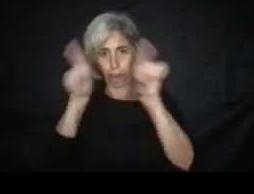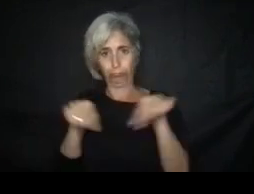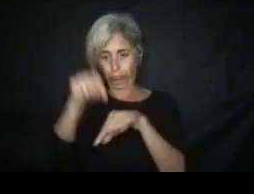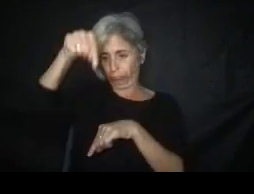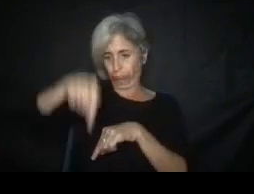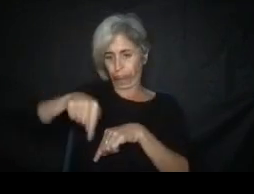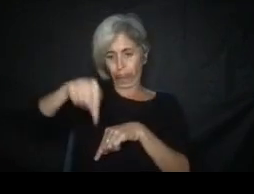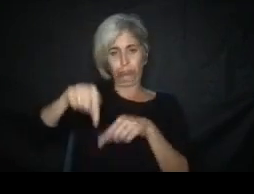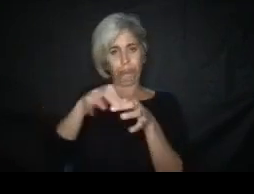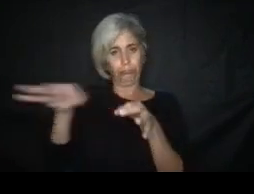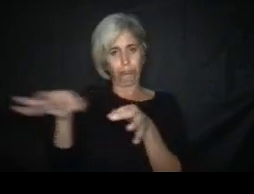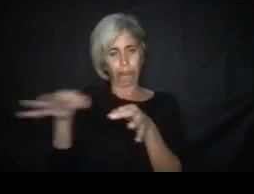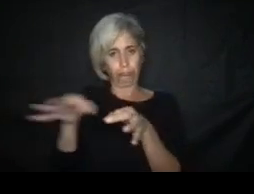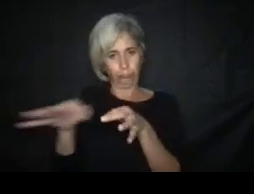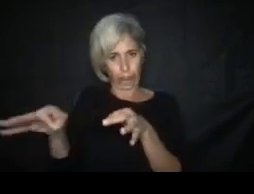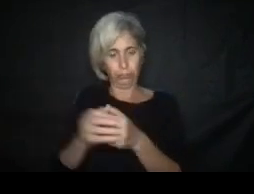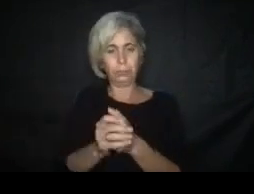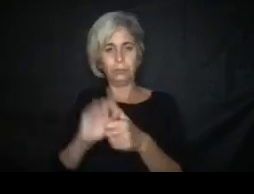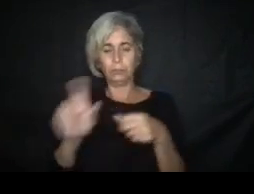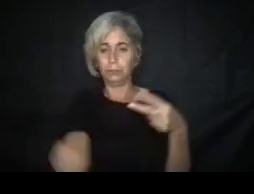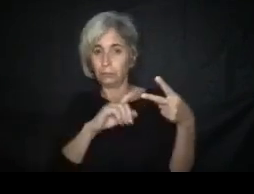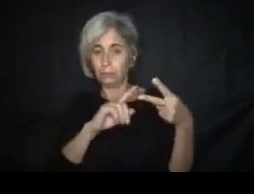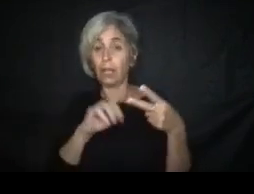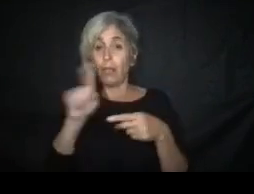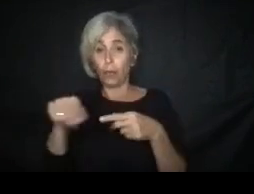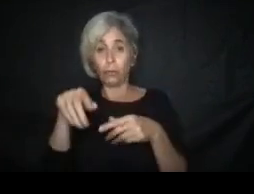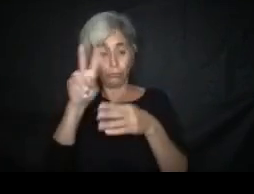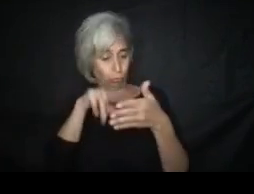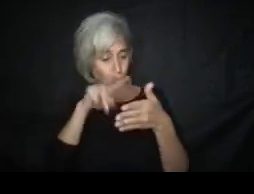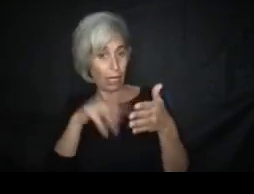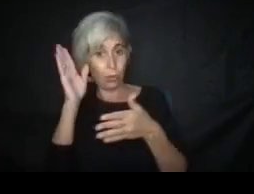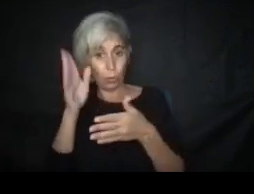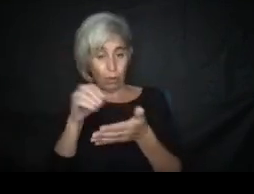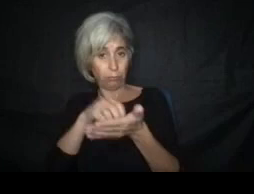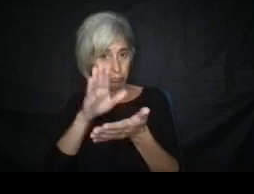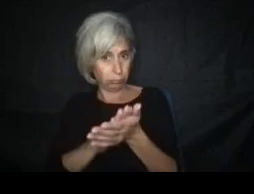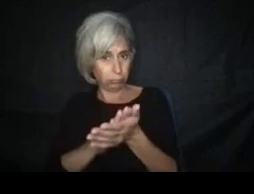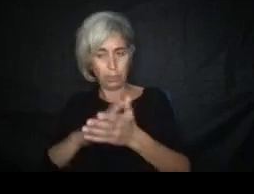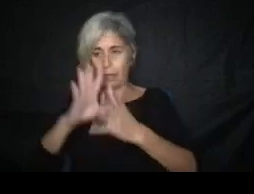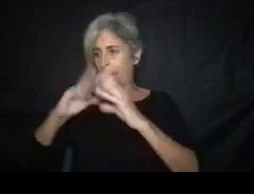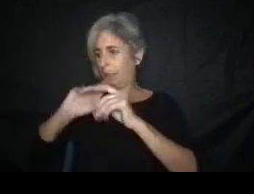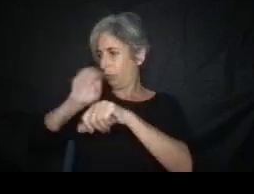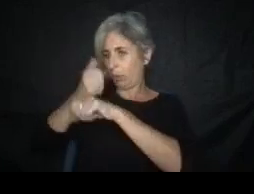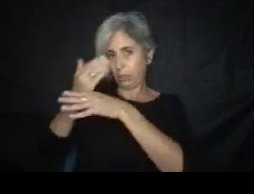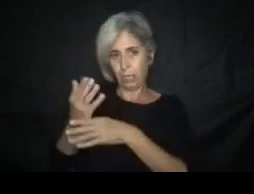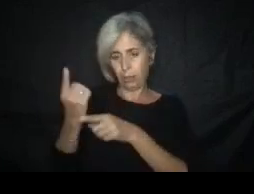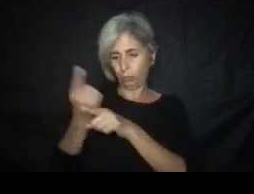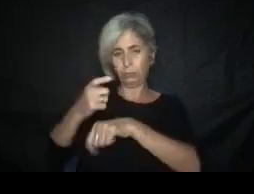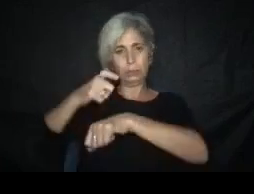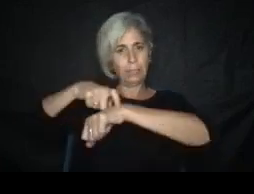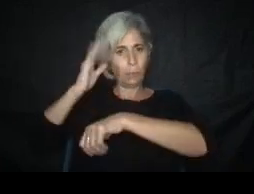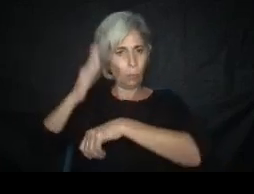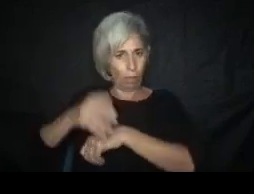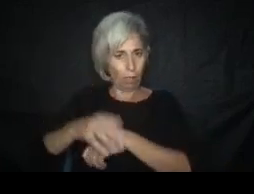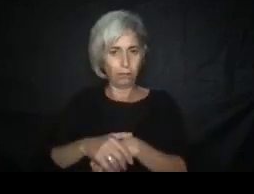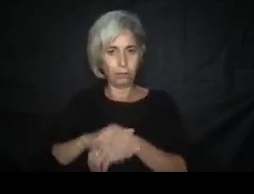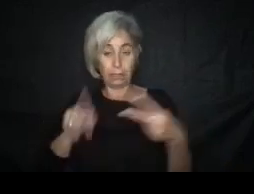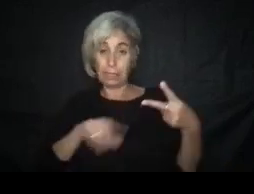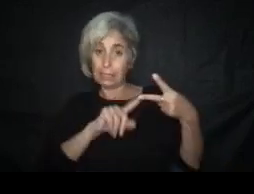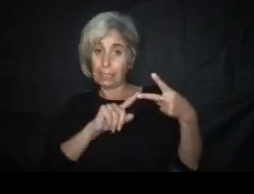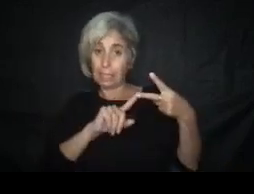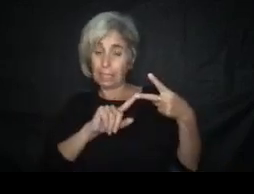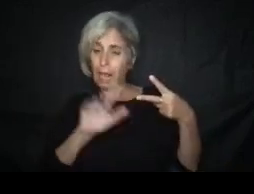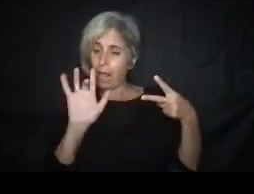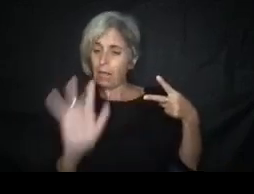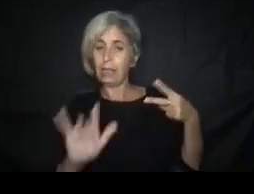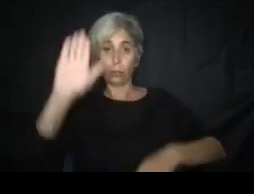of the GoToWebinar interface. Those items will be read into the record by a meeting organizer at the appropriate time. The second way is by clicking on the